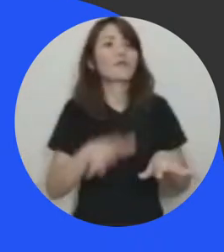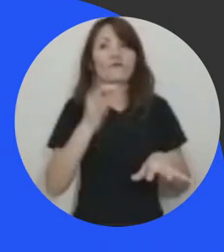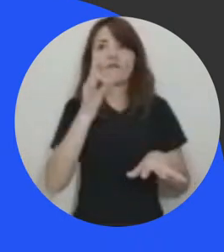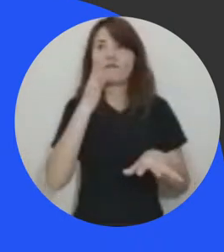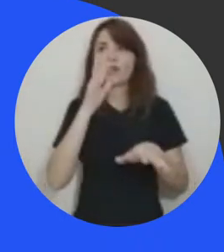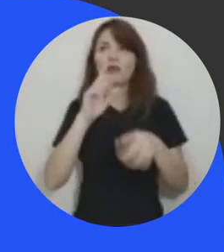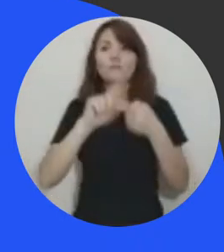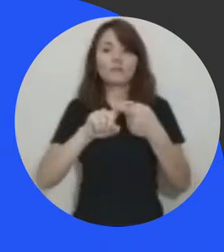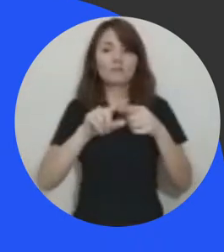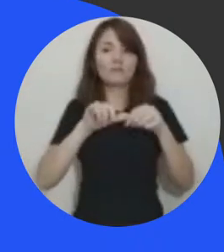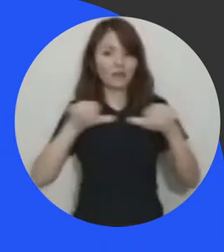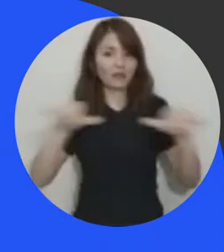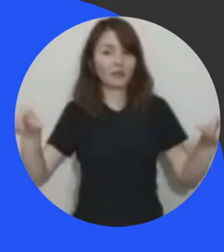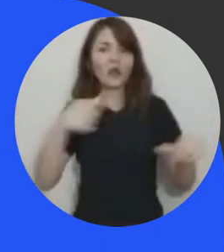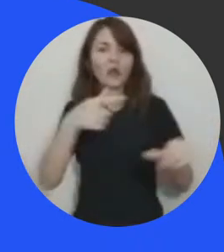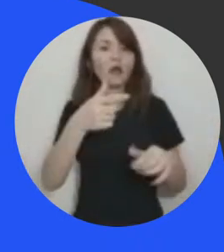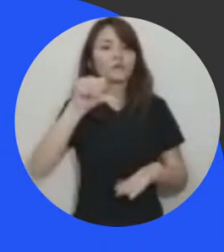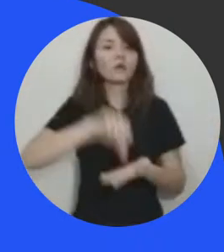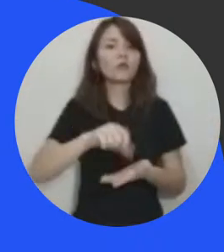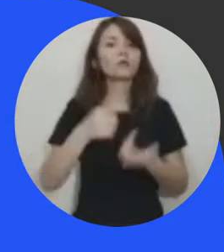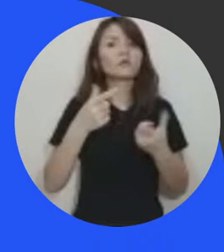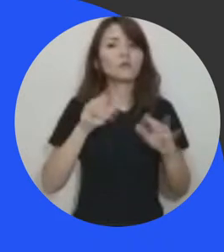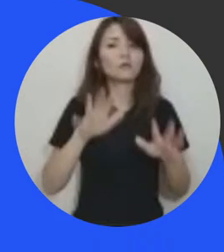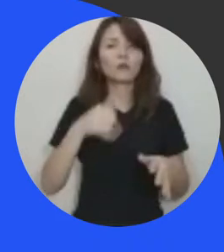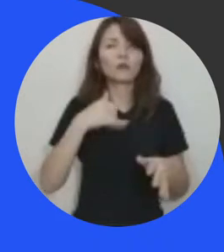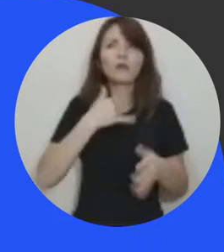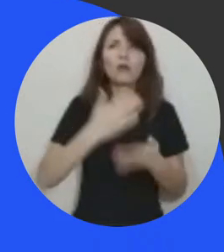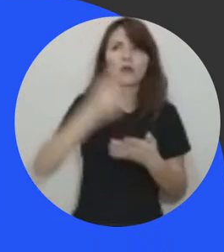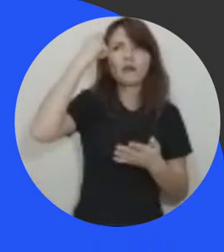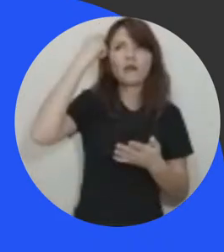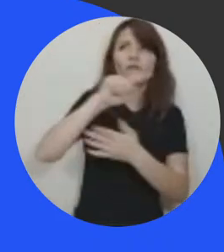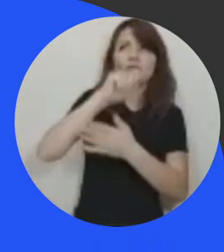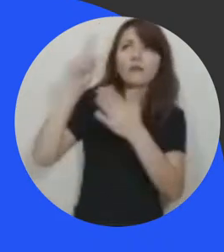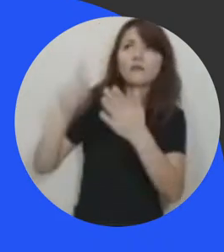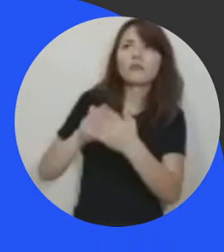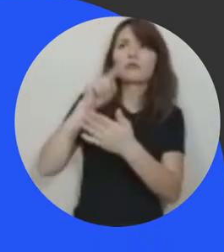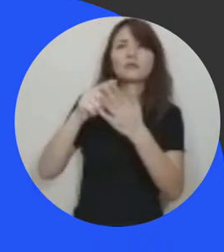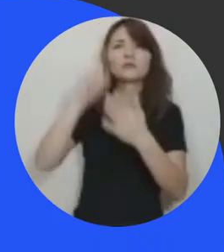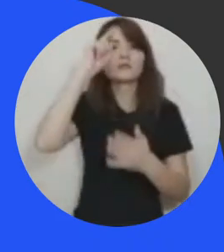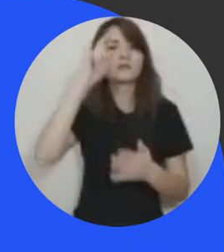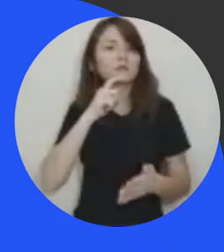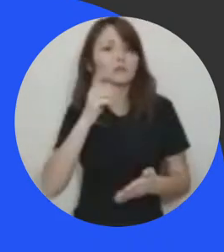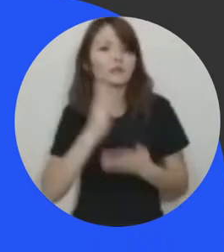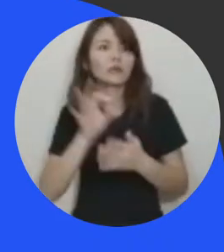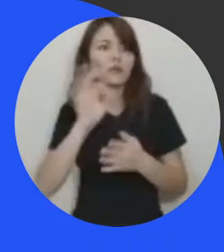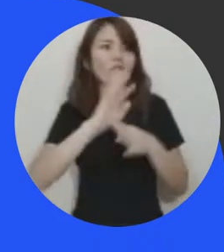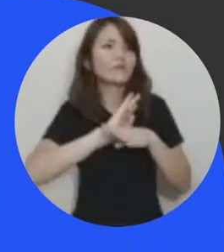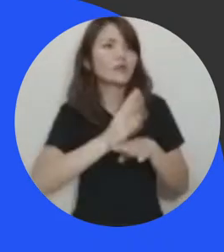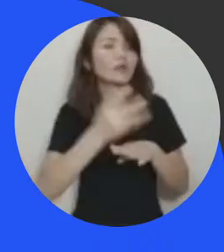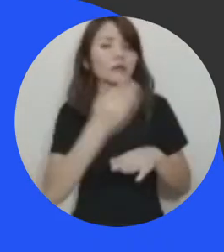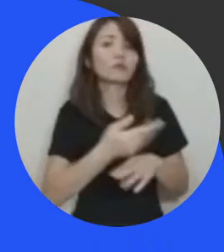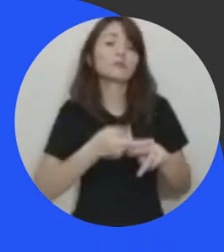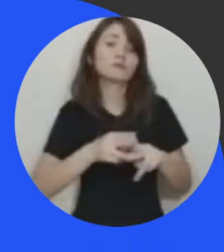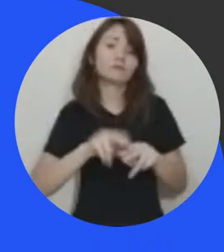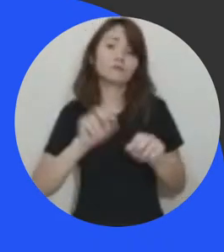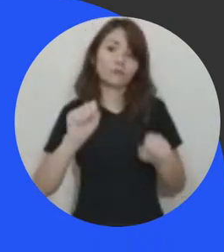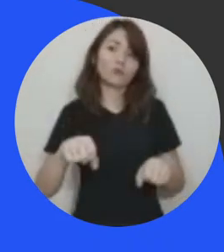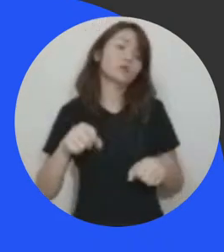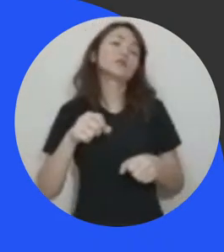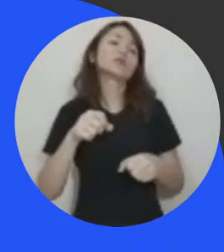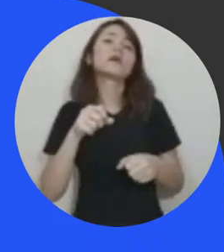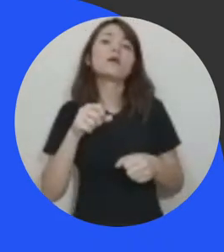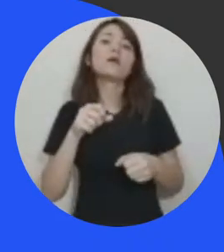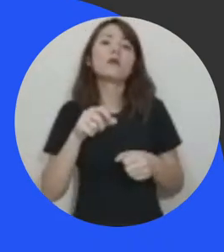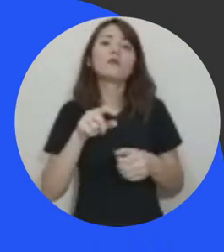questions that you want to ask. And so early on, our question is very much, how did COVID-19 establish